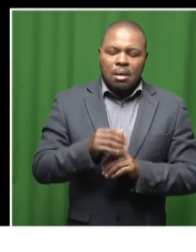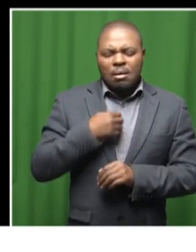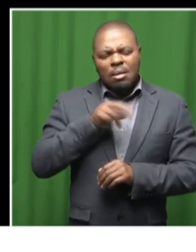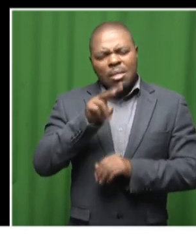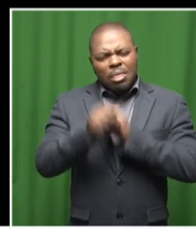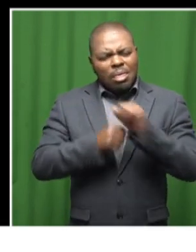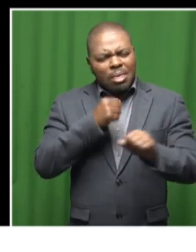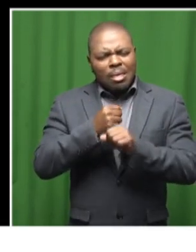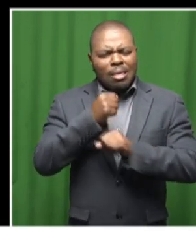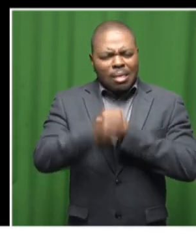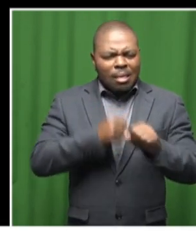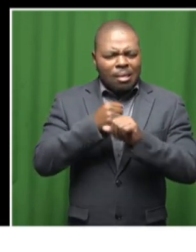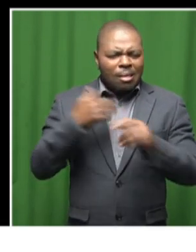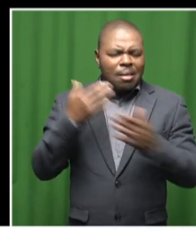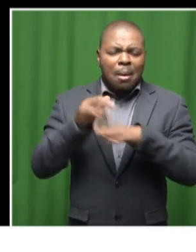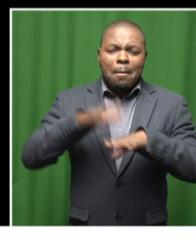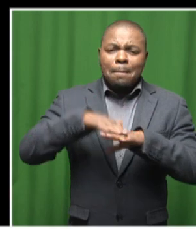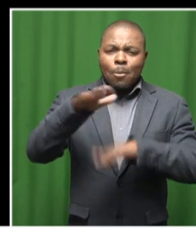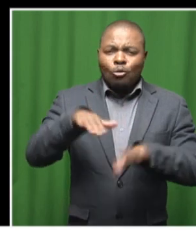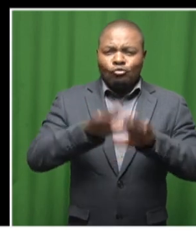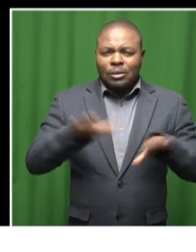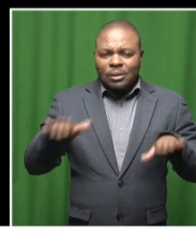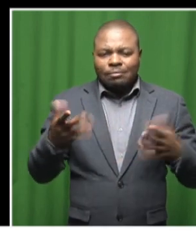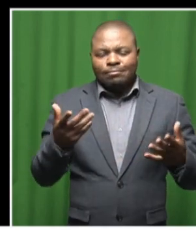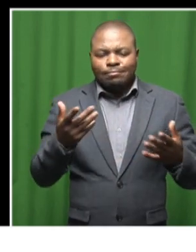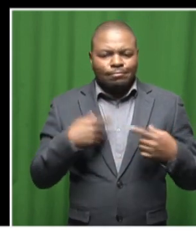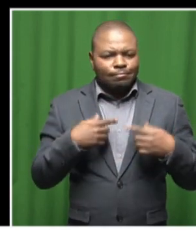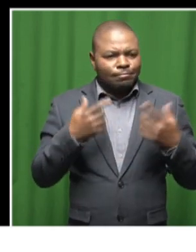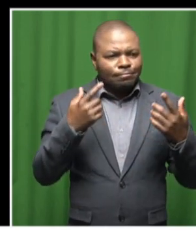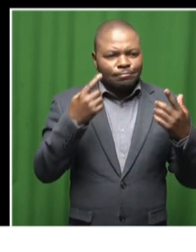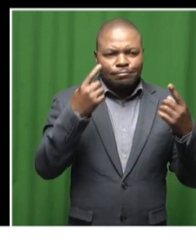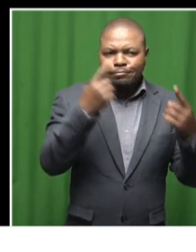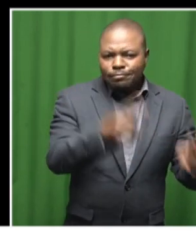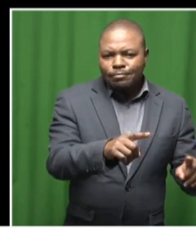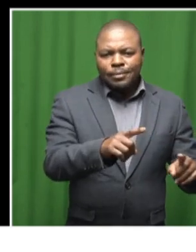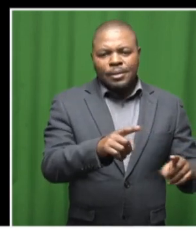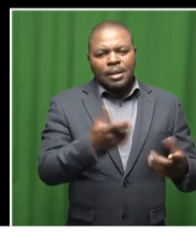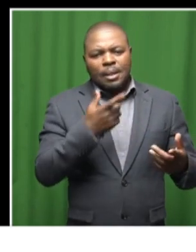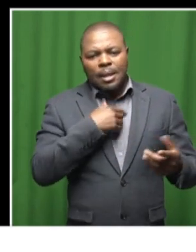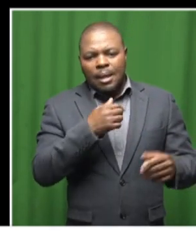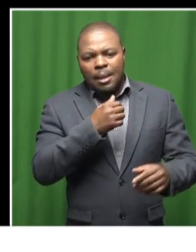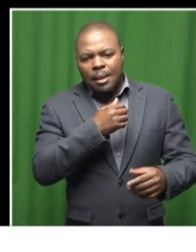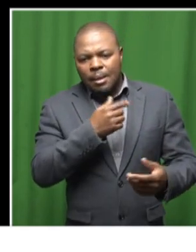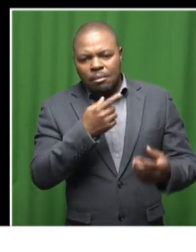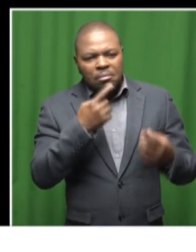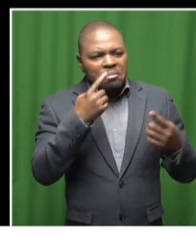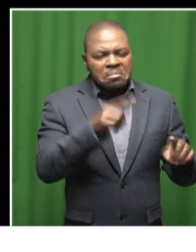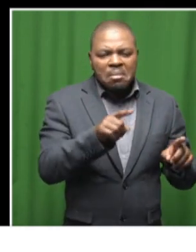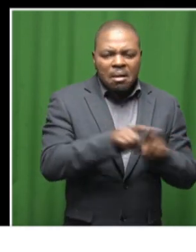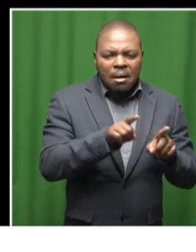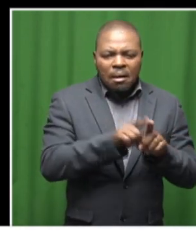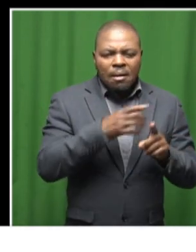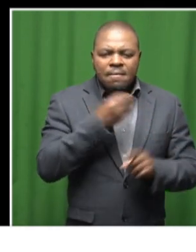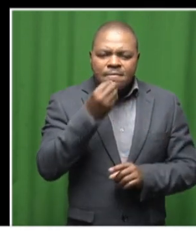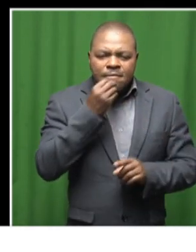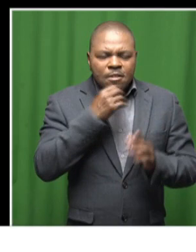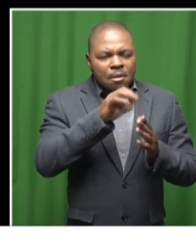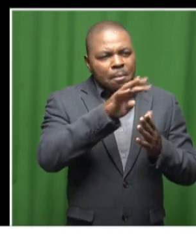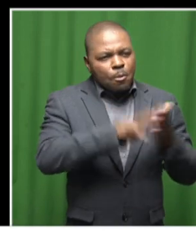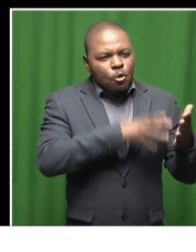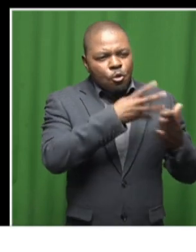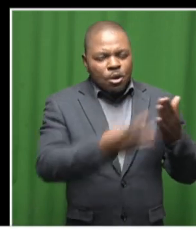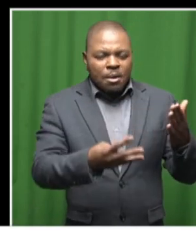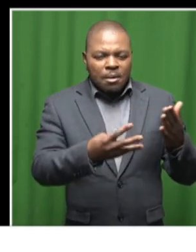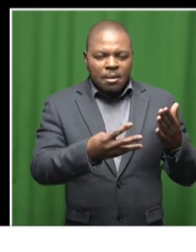more and more kids are no longer going in, to take their helping of a meal if they're part of a feeding scheme